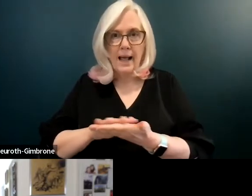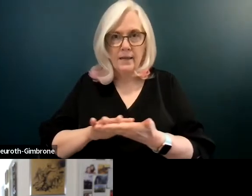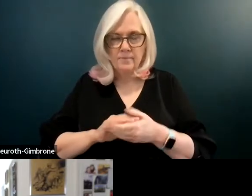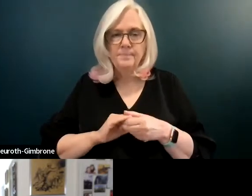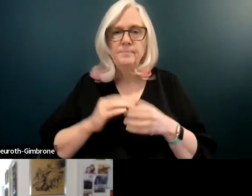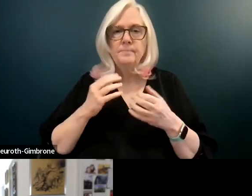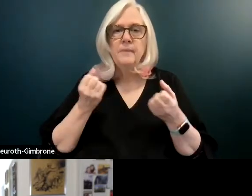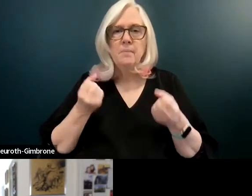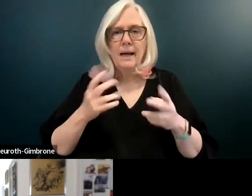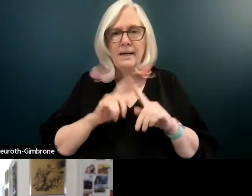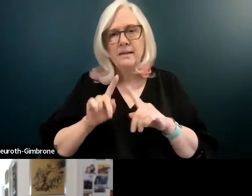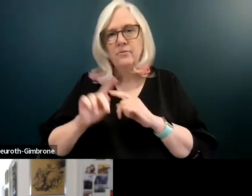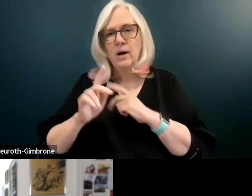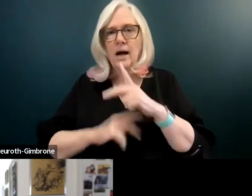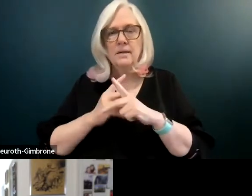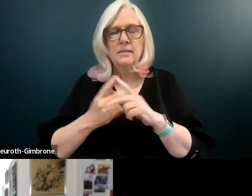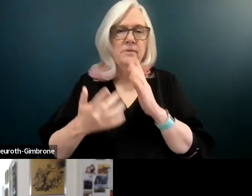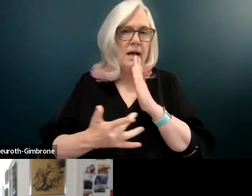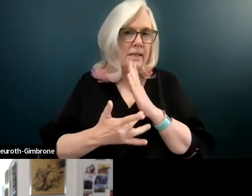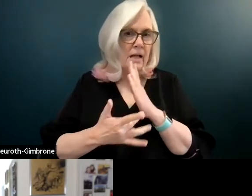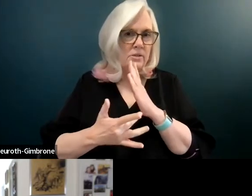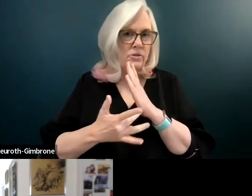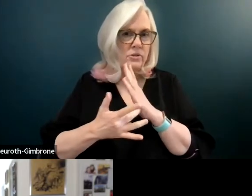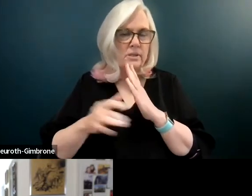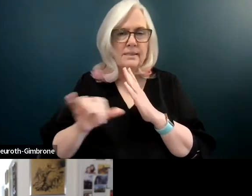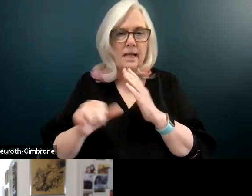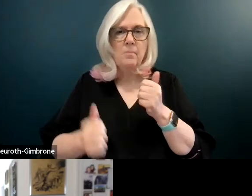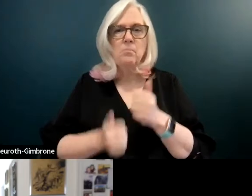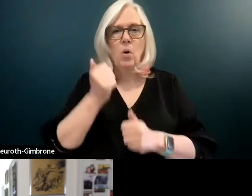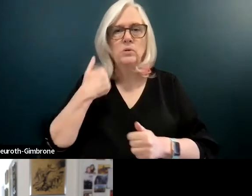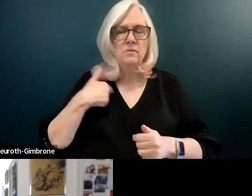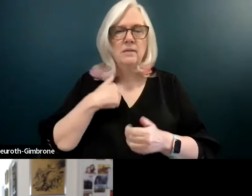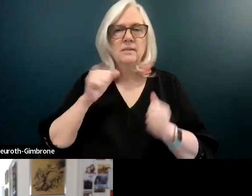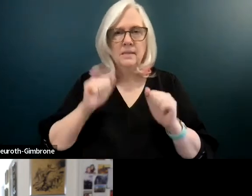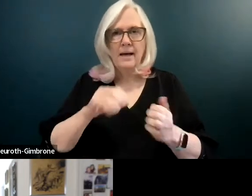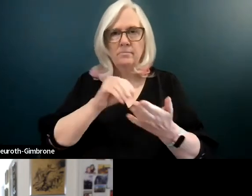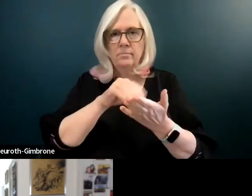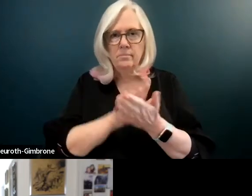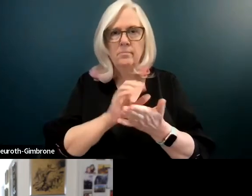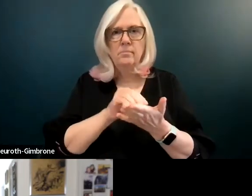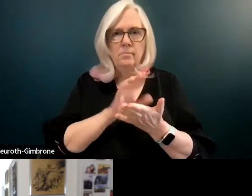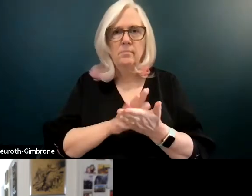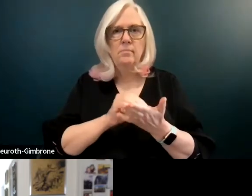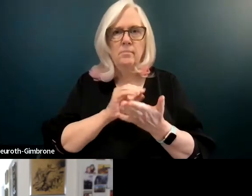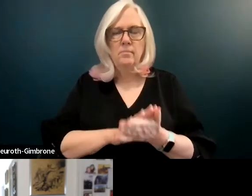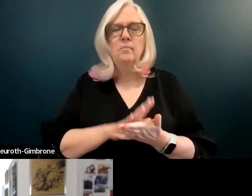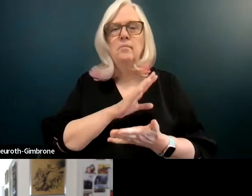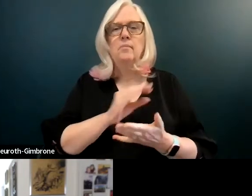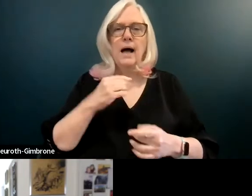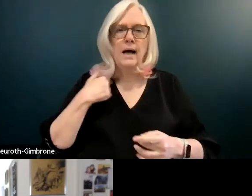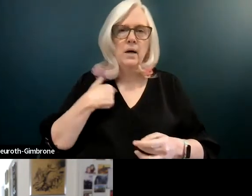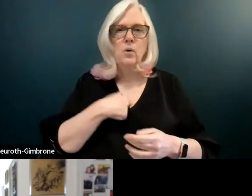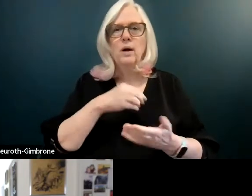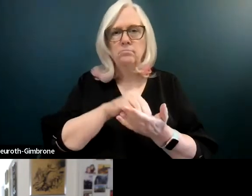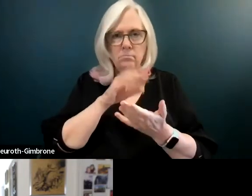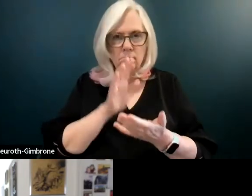different types of technology, it's just like most of us are able to take notes. And we're taking